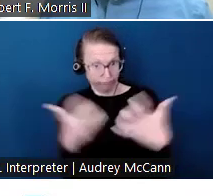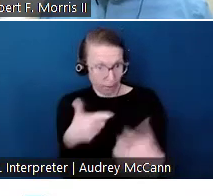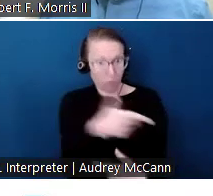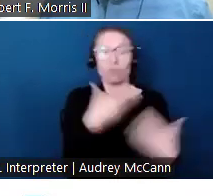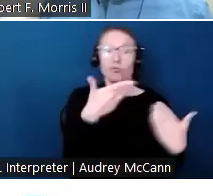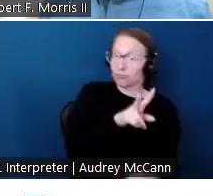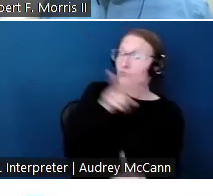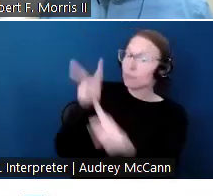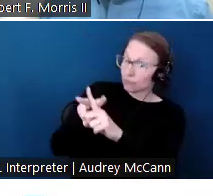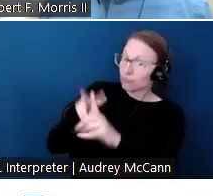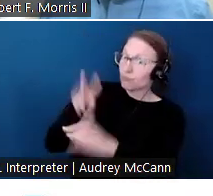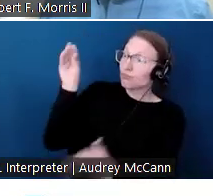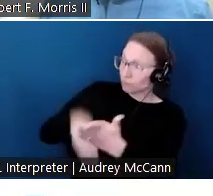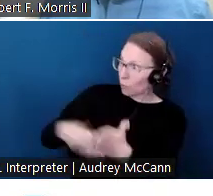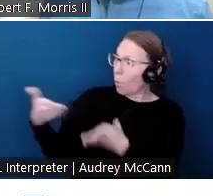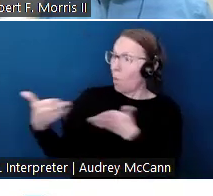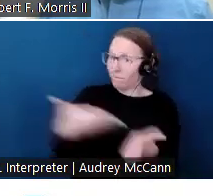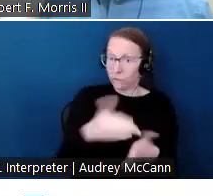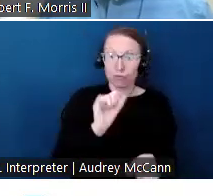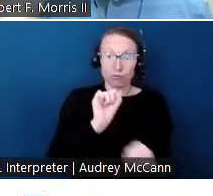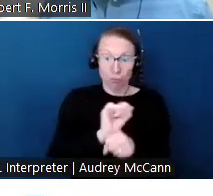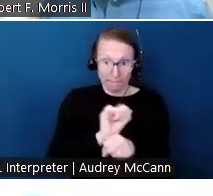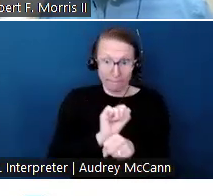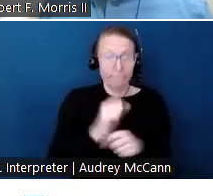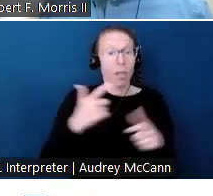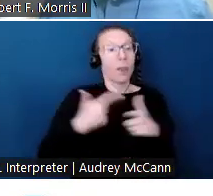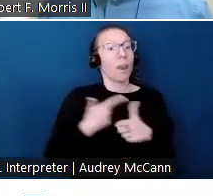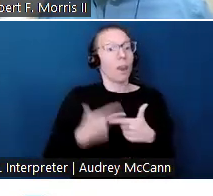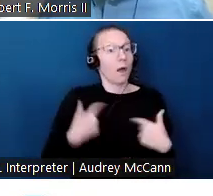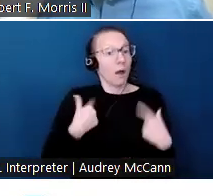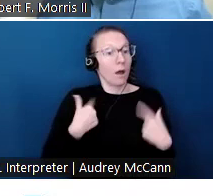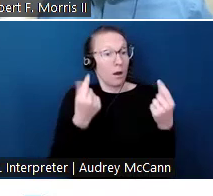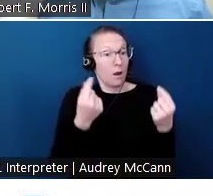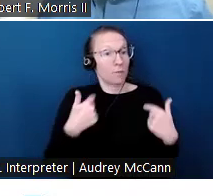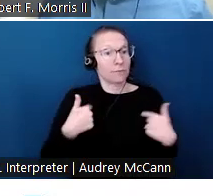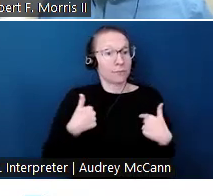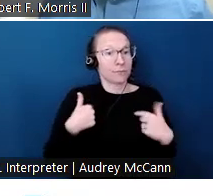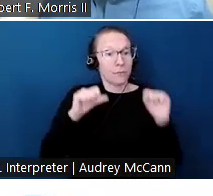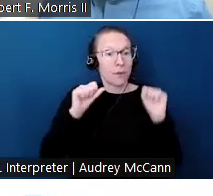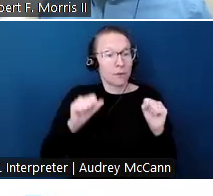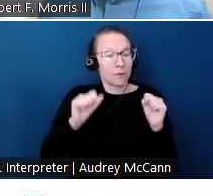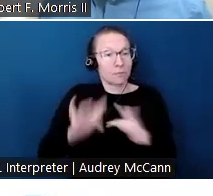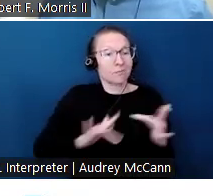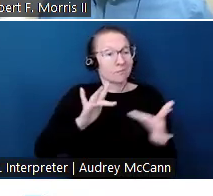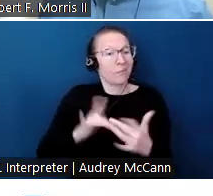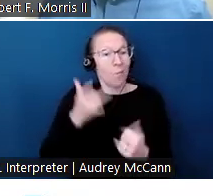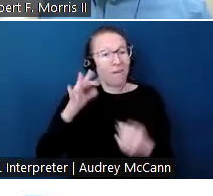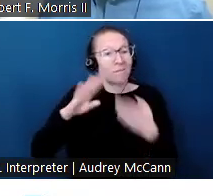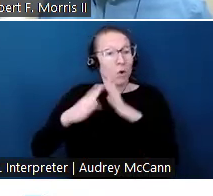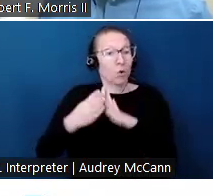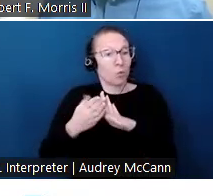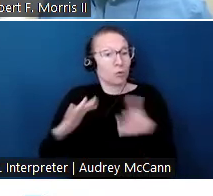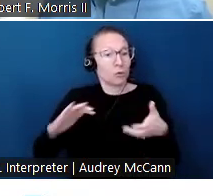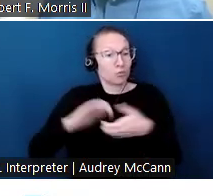apply and are offered that job, then I can in turn reach out to one of our community partners, Centers